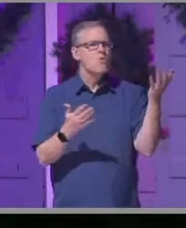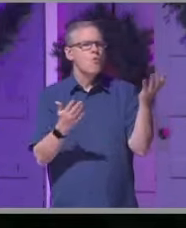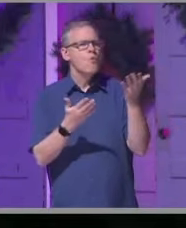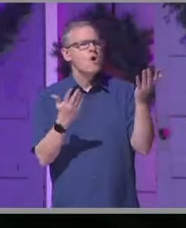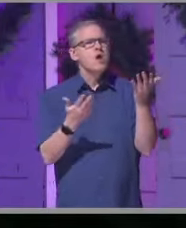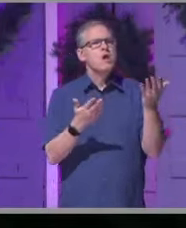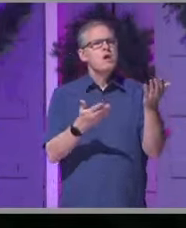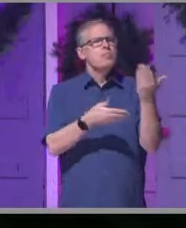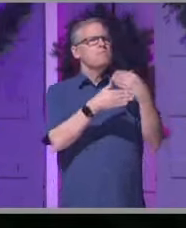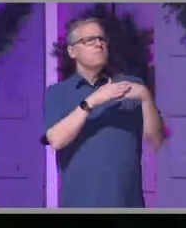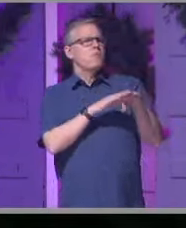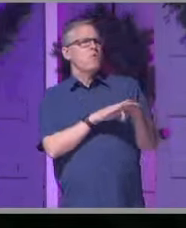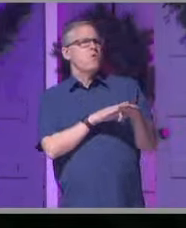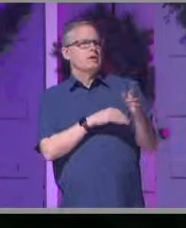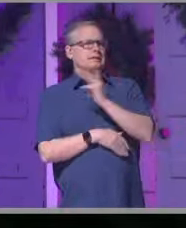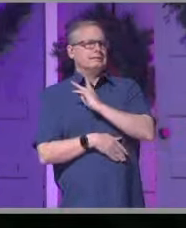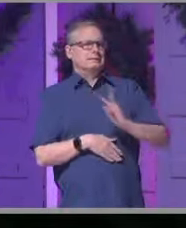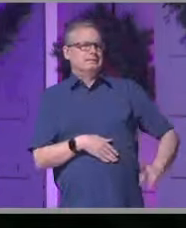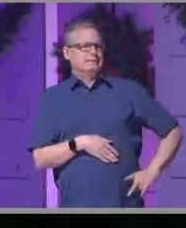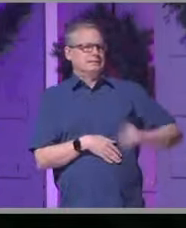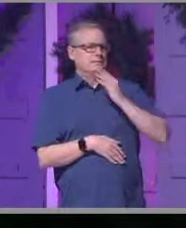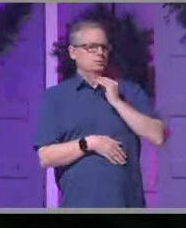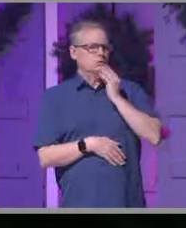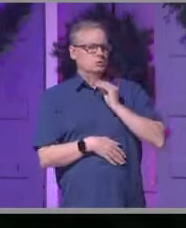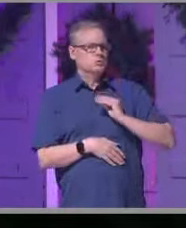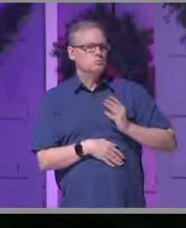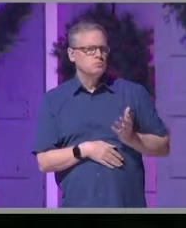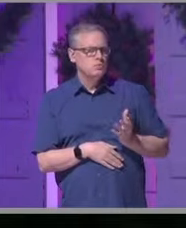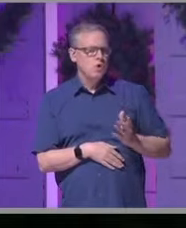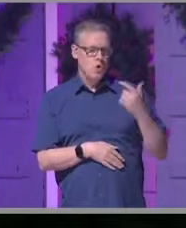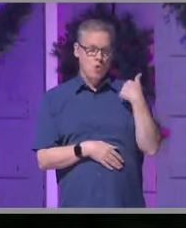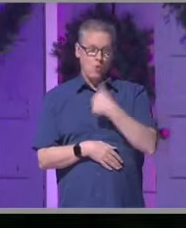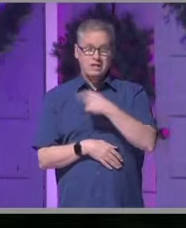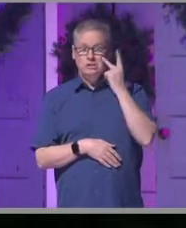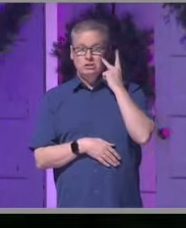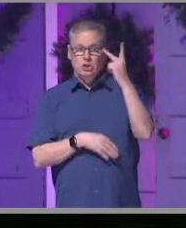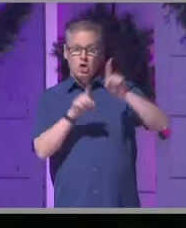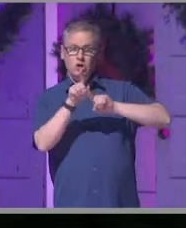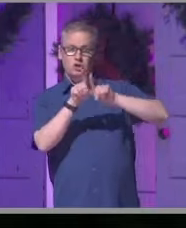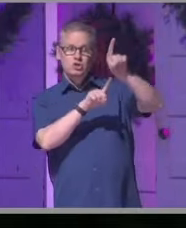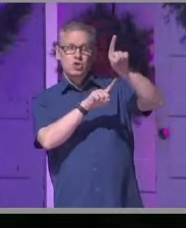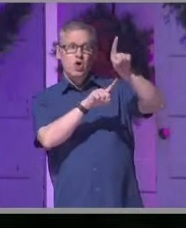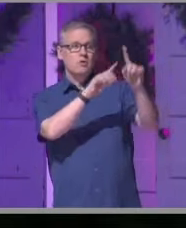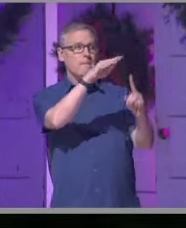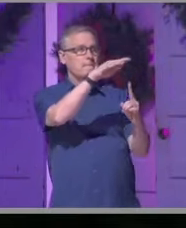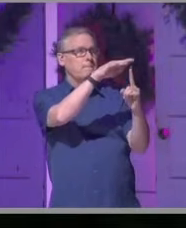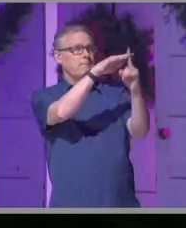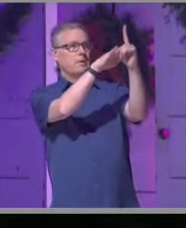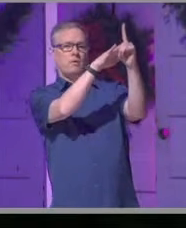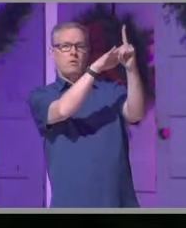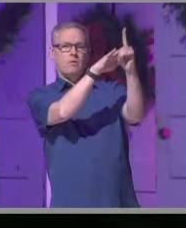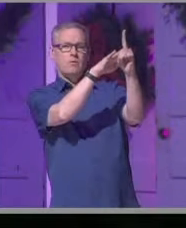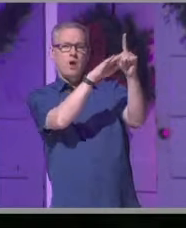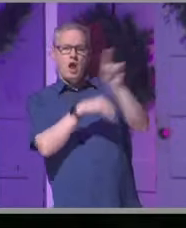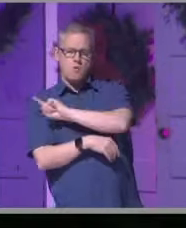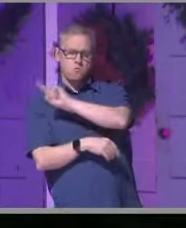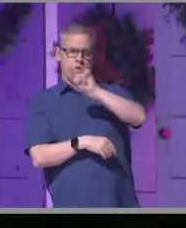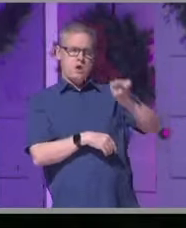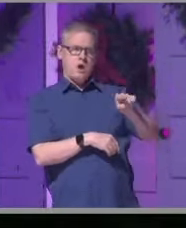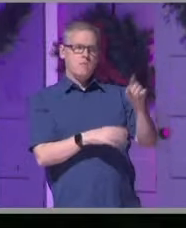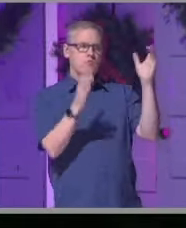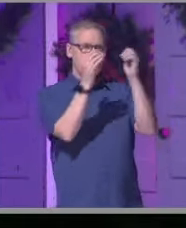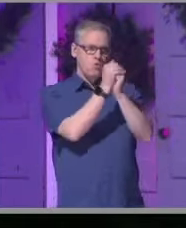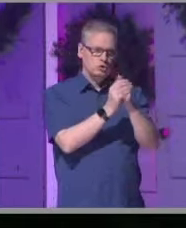has been born King of the Jews? For we saw his star when it rose and have come to worship